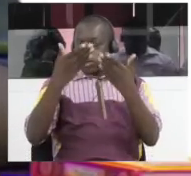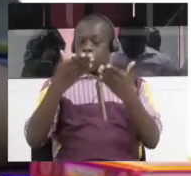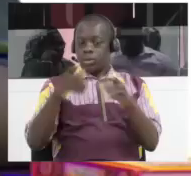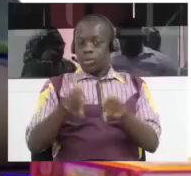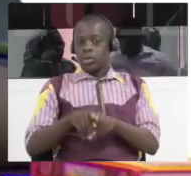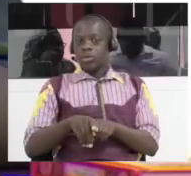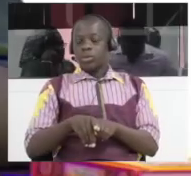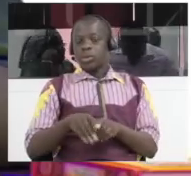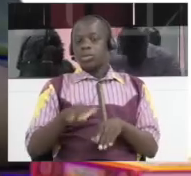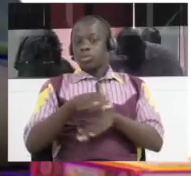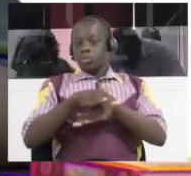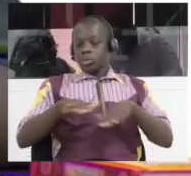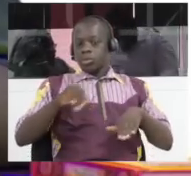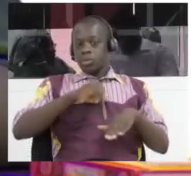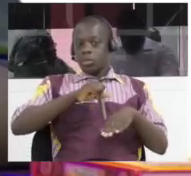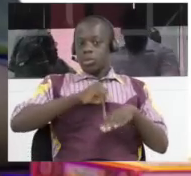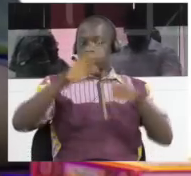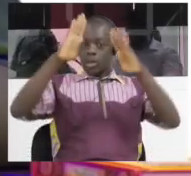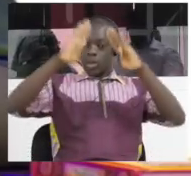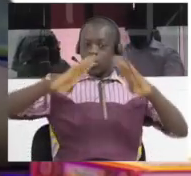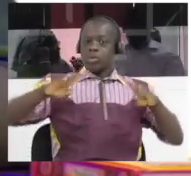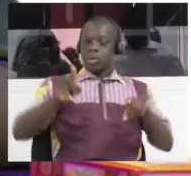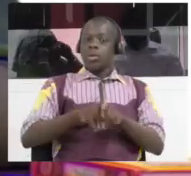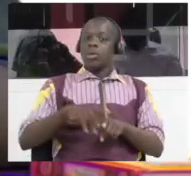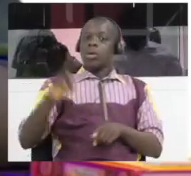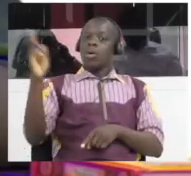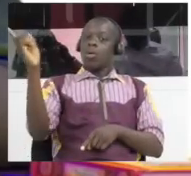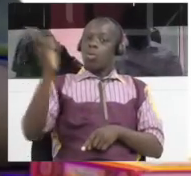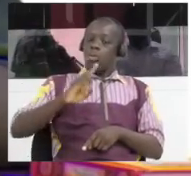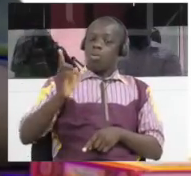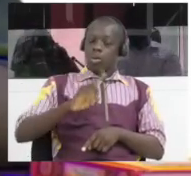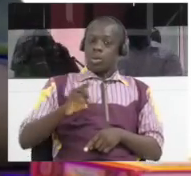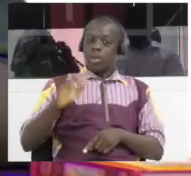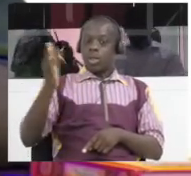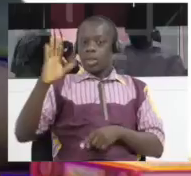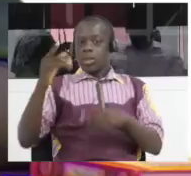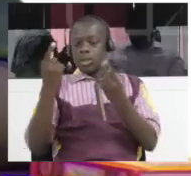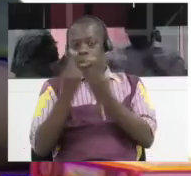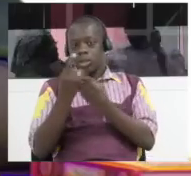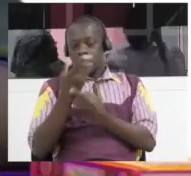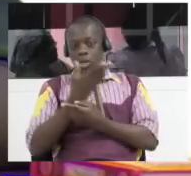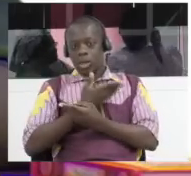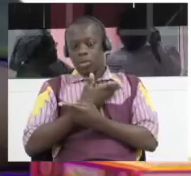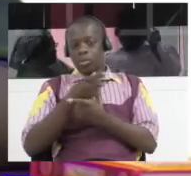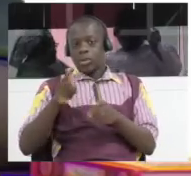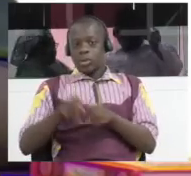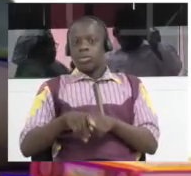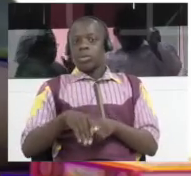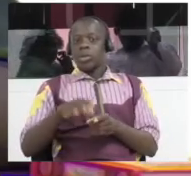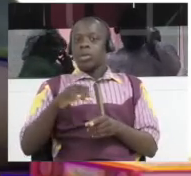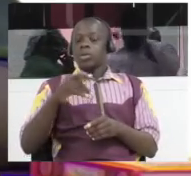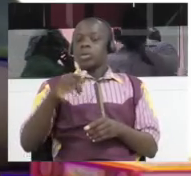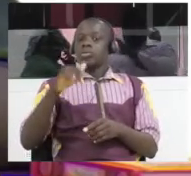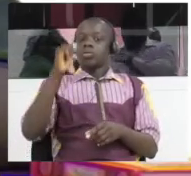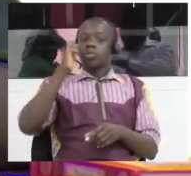he was restricted to his house, and then whatever leverage he had was being exercised